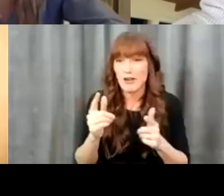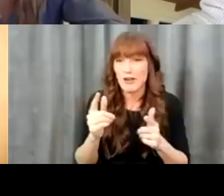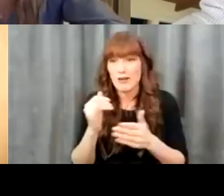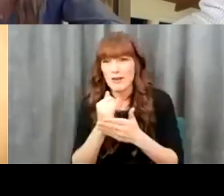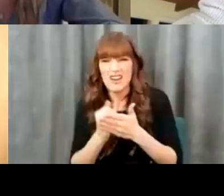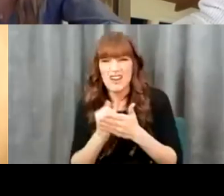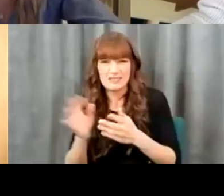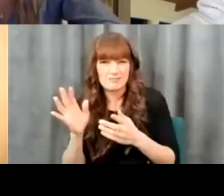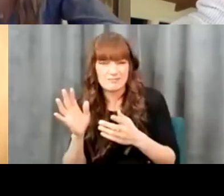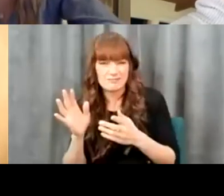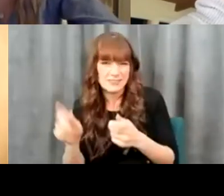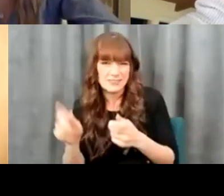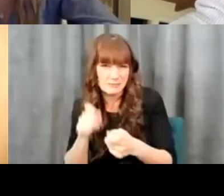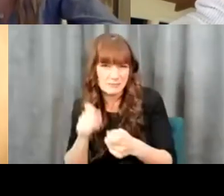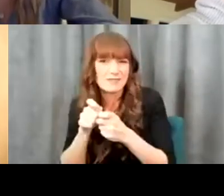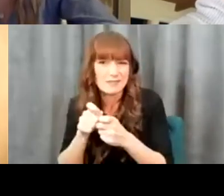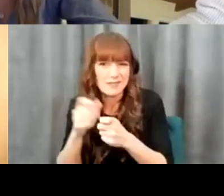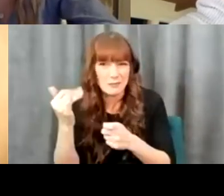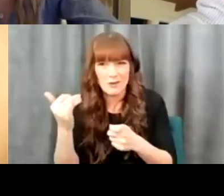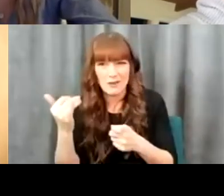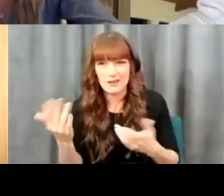in particular, because it's,